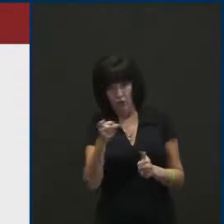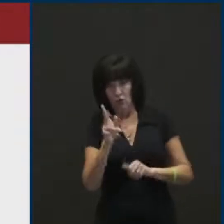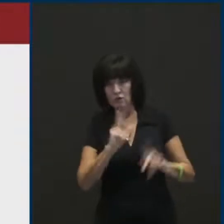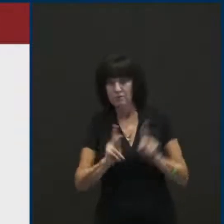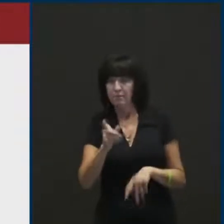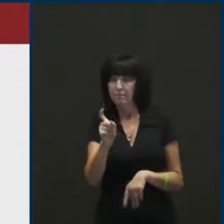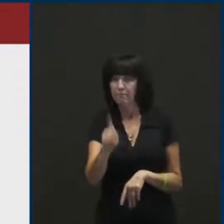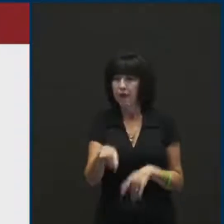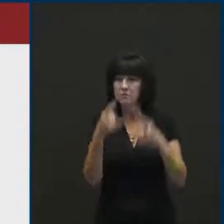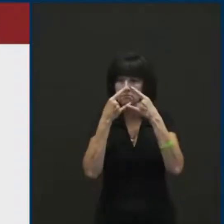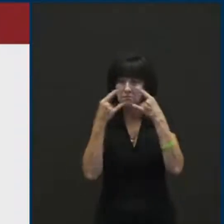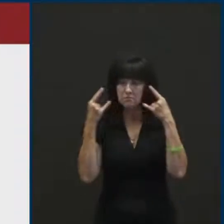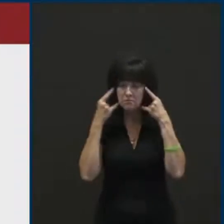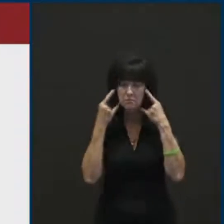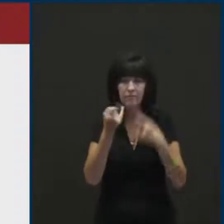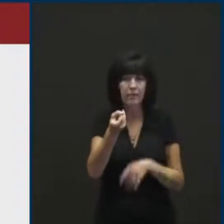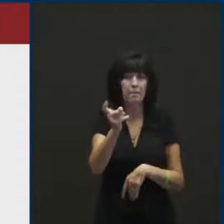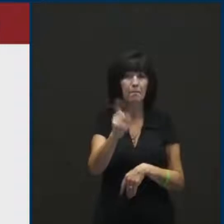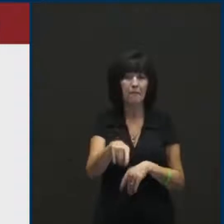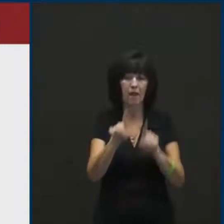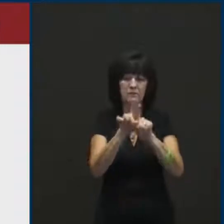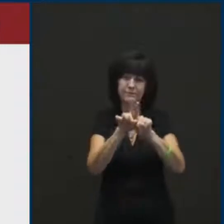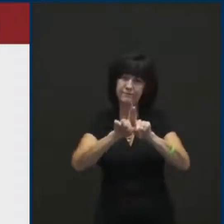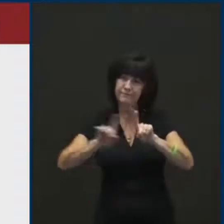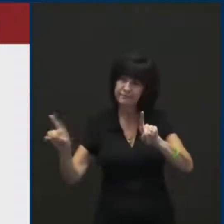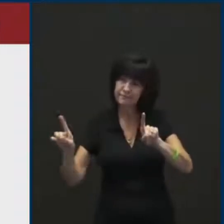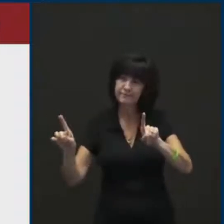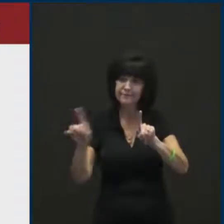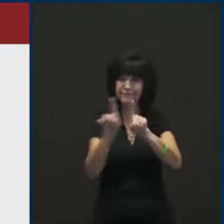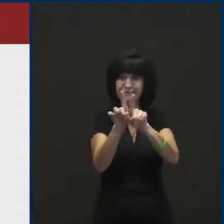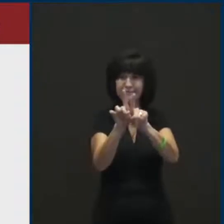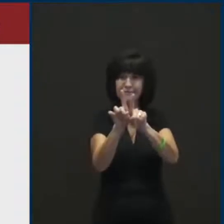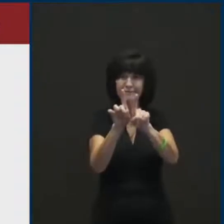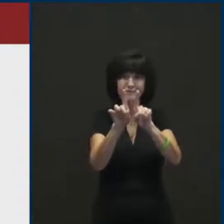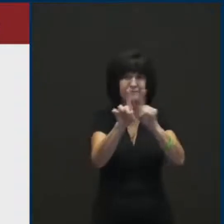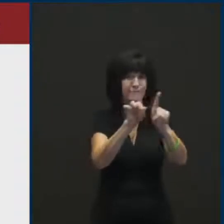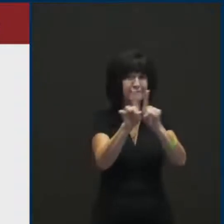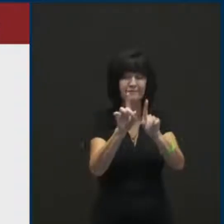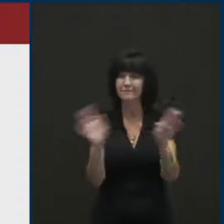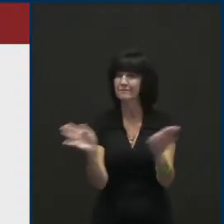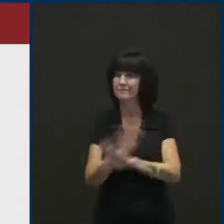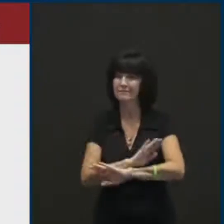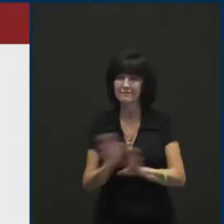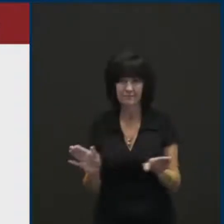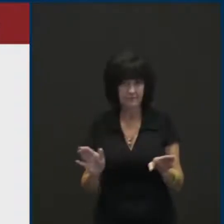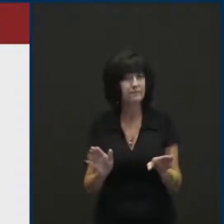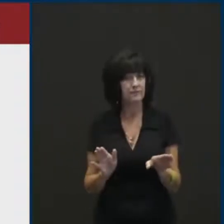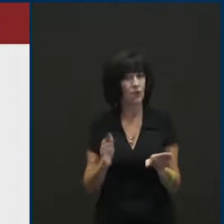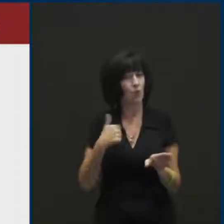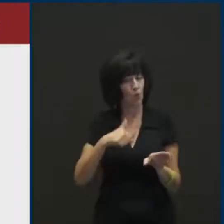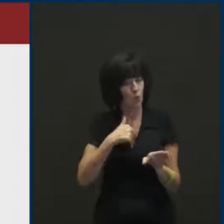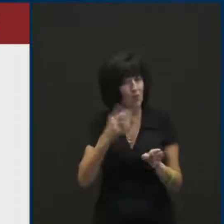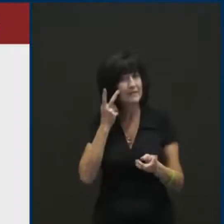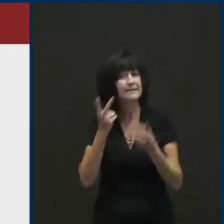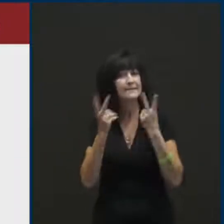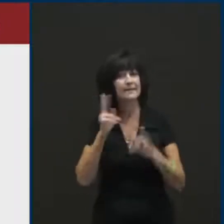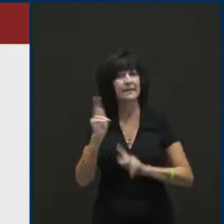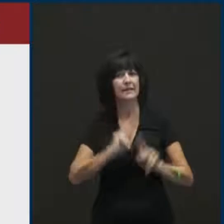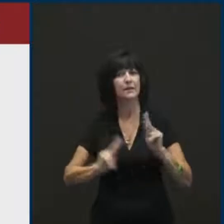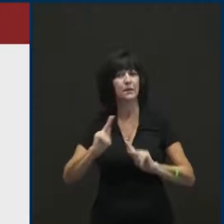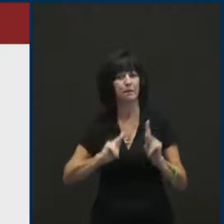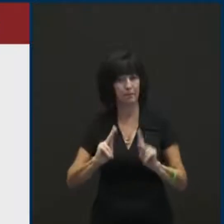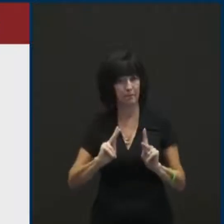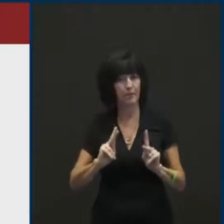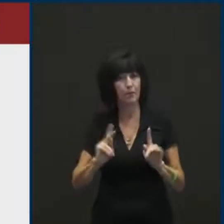covering and you got to social distance. And when we see people not social distancing and we see people not wearing face coverings,